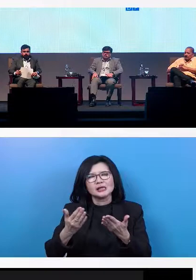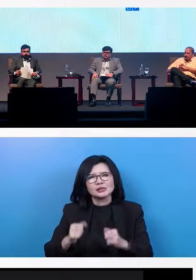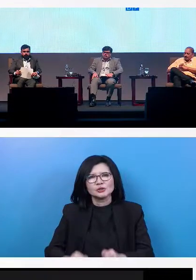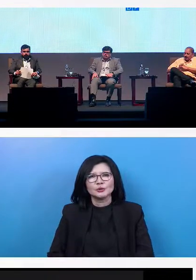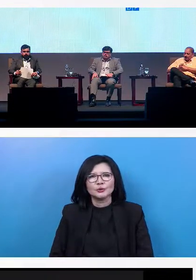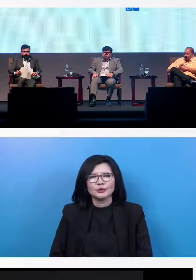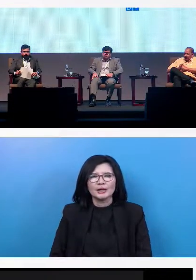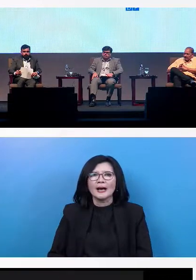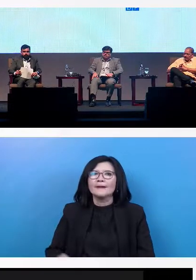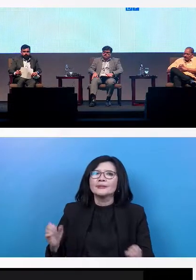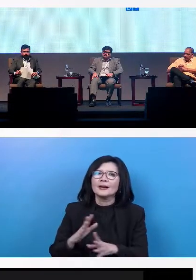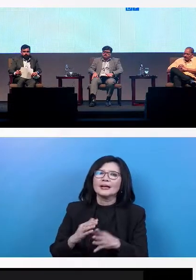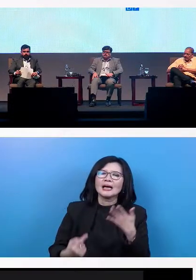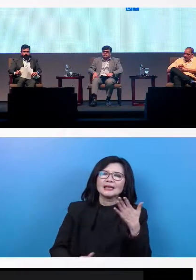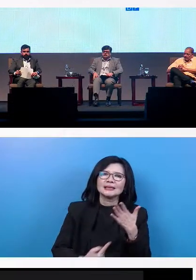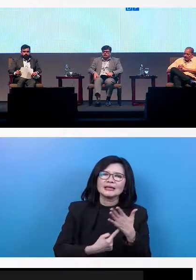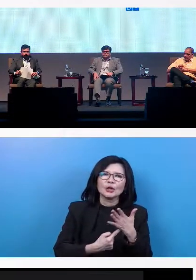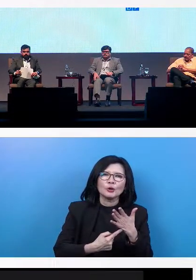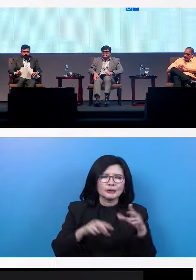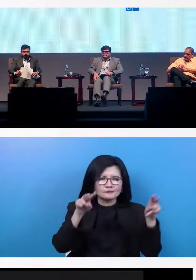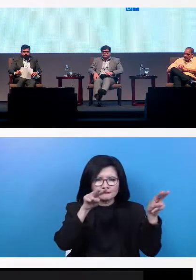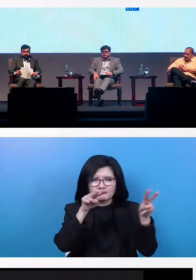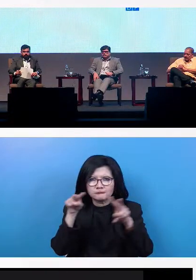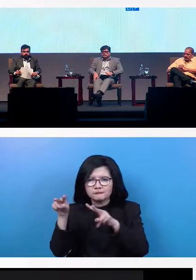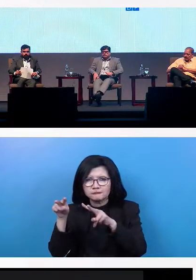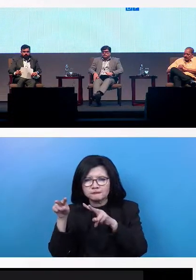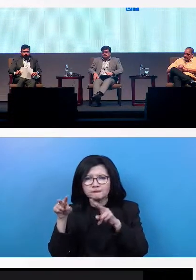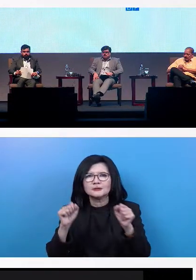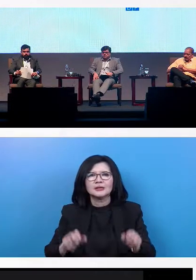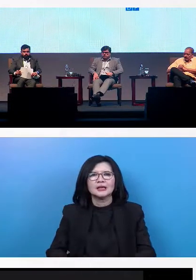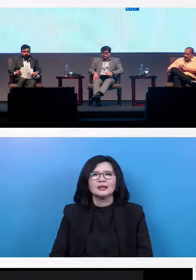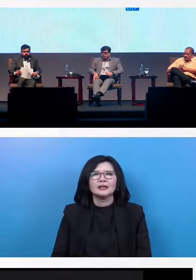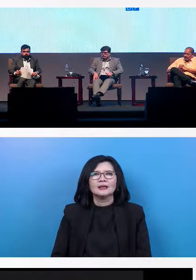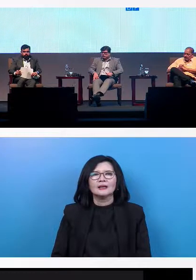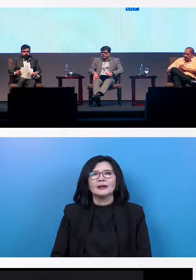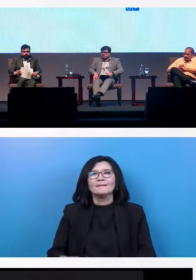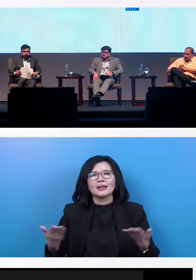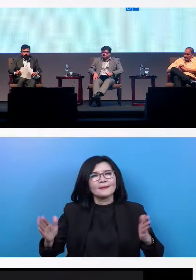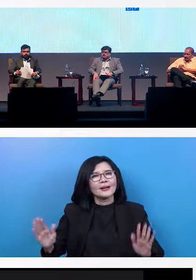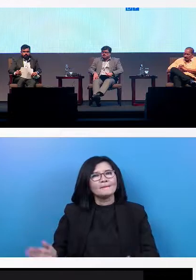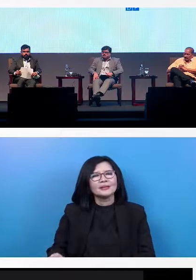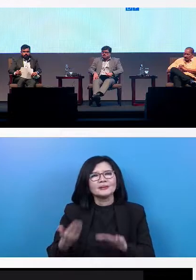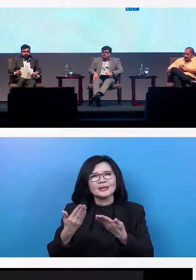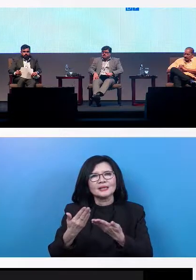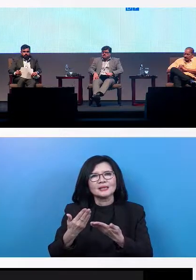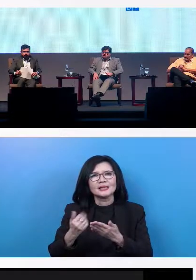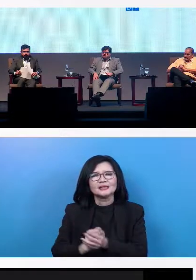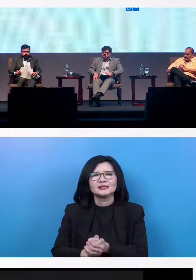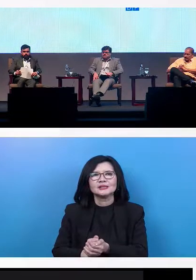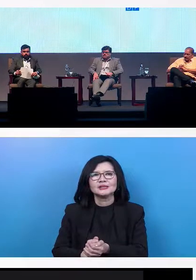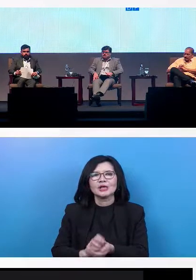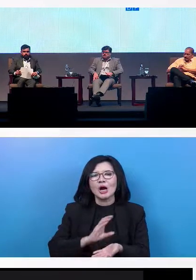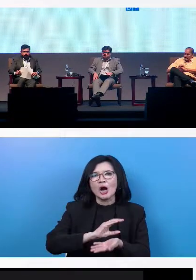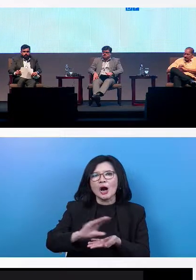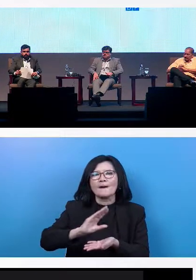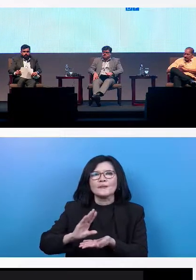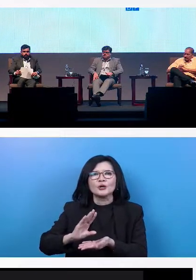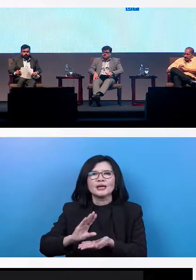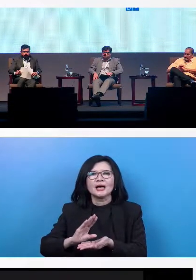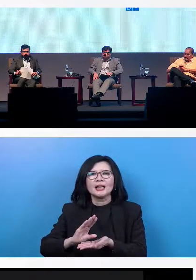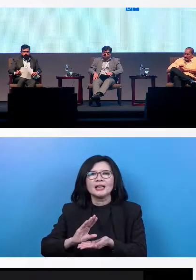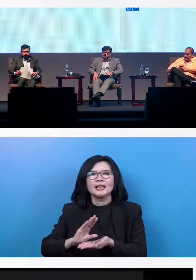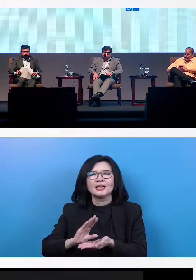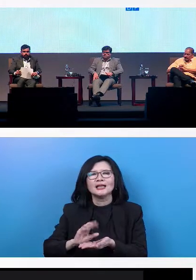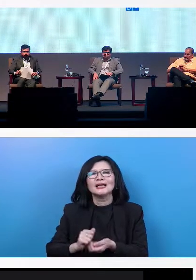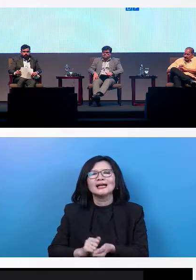monitoring? How do we promote and enhance local social capital for responding to disasters? And lastly, how do we collaborate